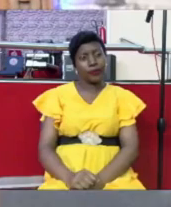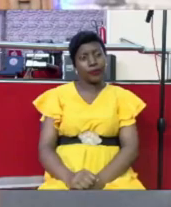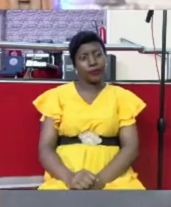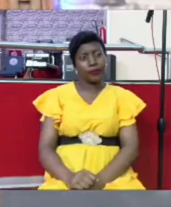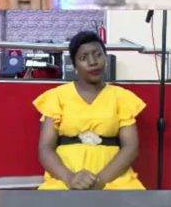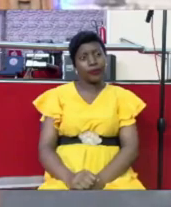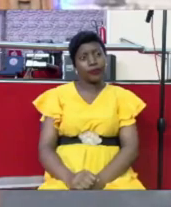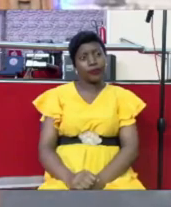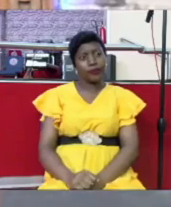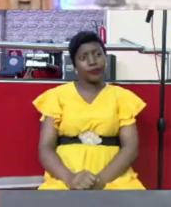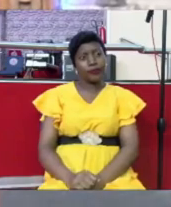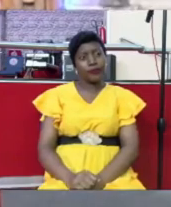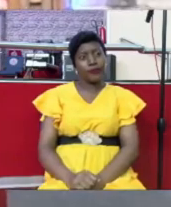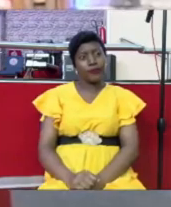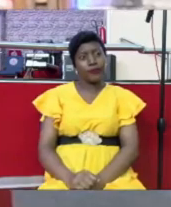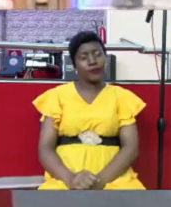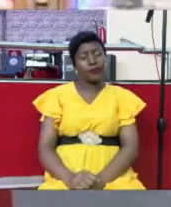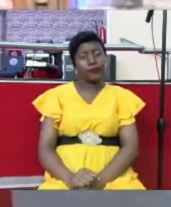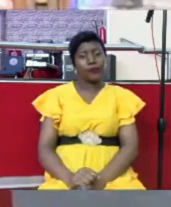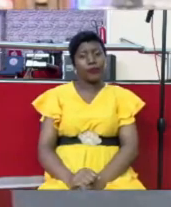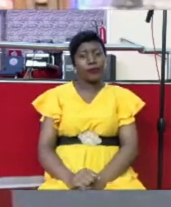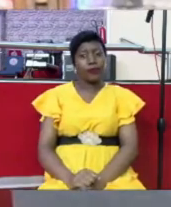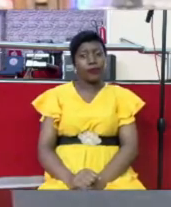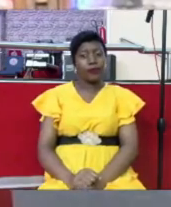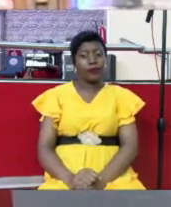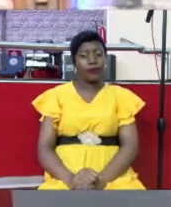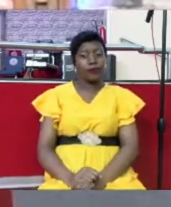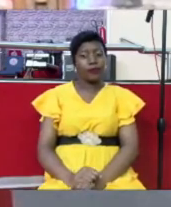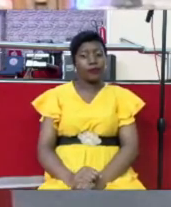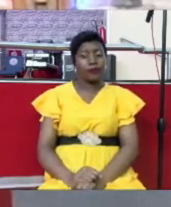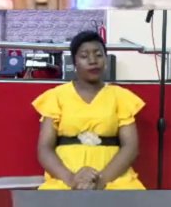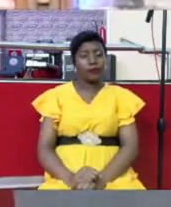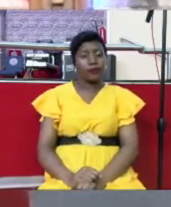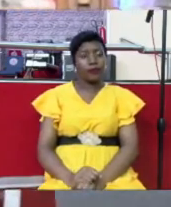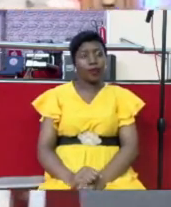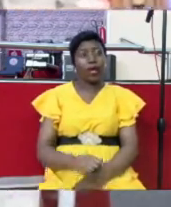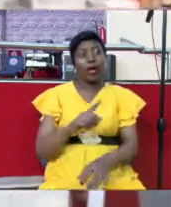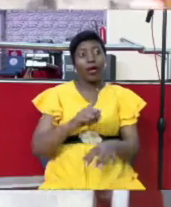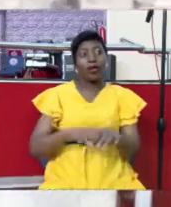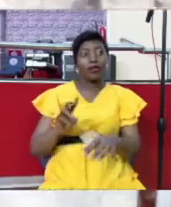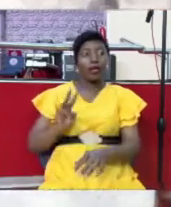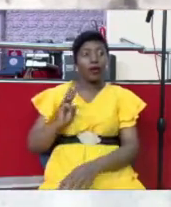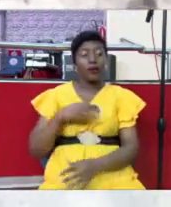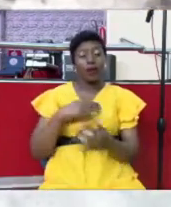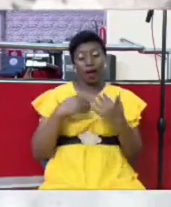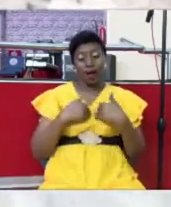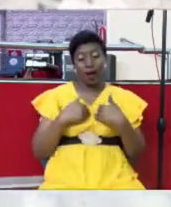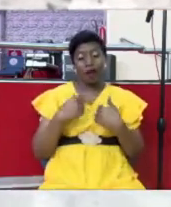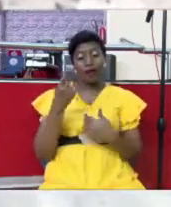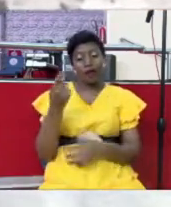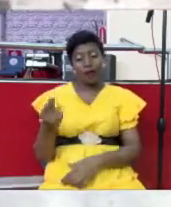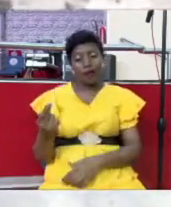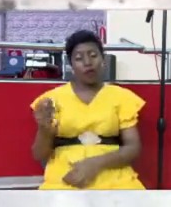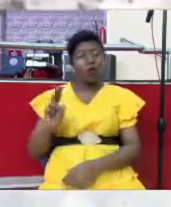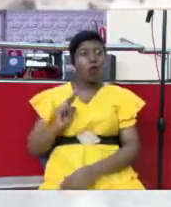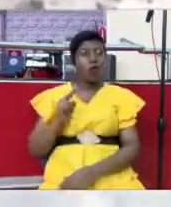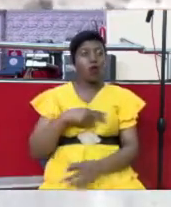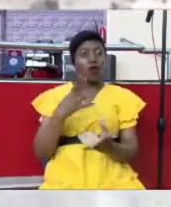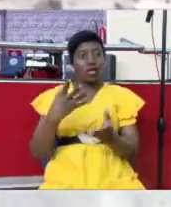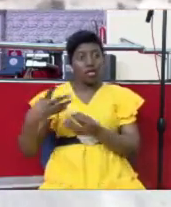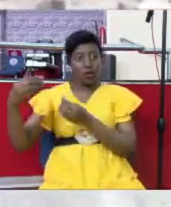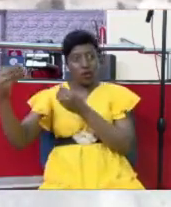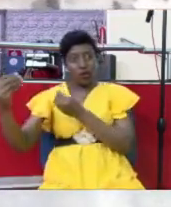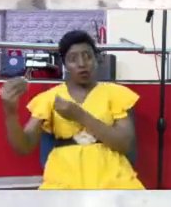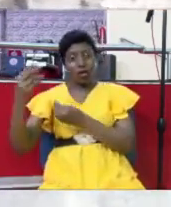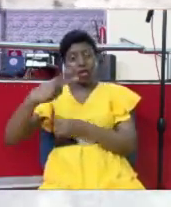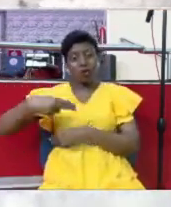wataweza kupatikana katika nyumba ya Bwana, je, hiyo si ni sababu? When we have a few of us going to high school missions on Sundays